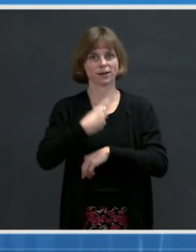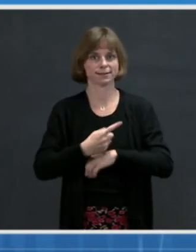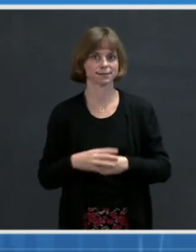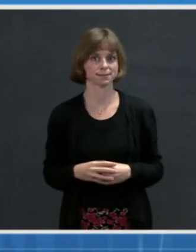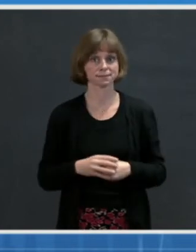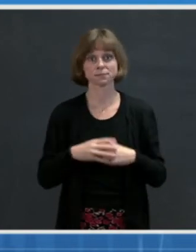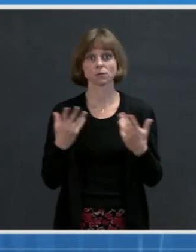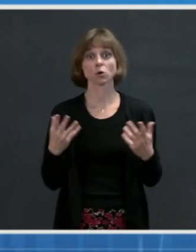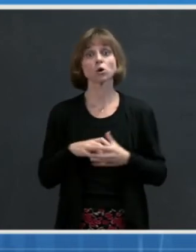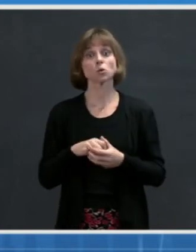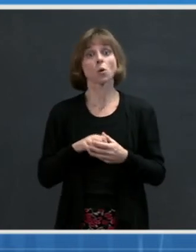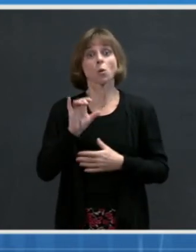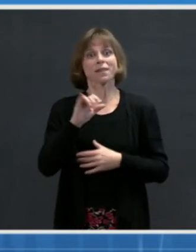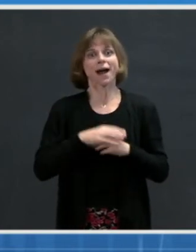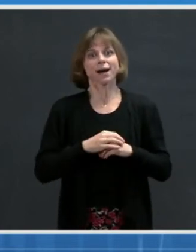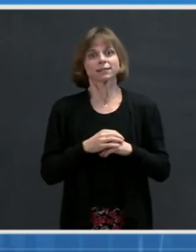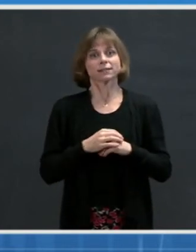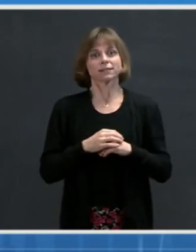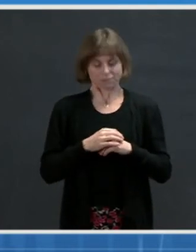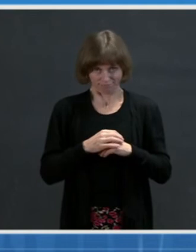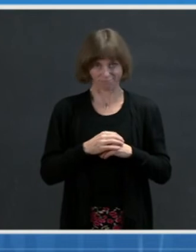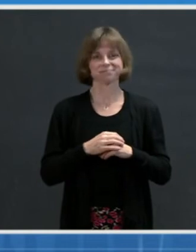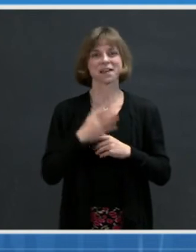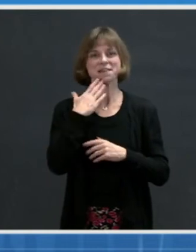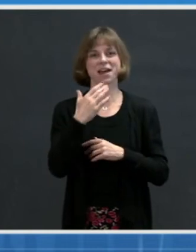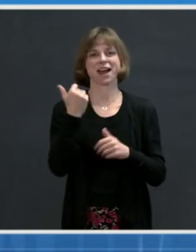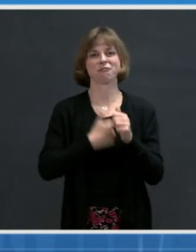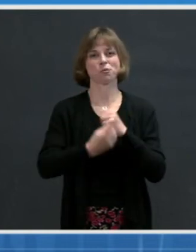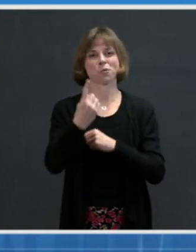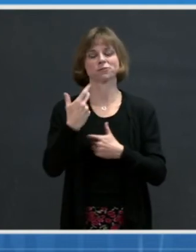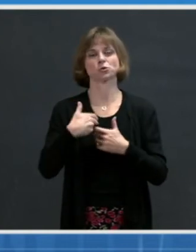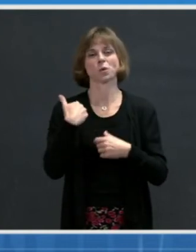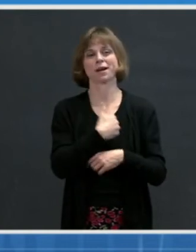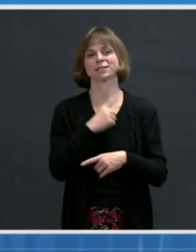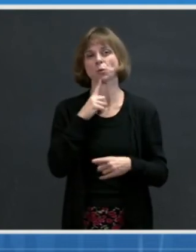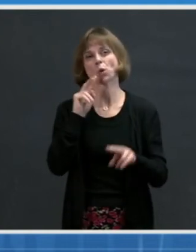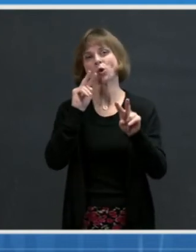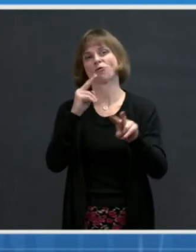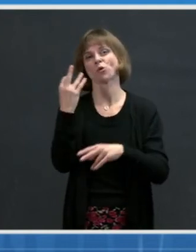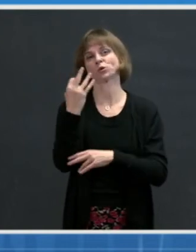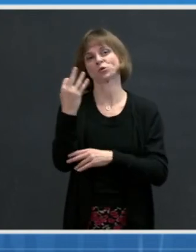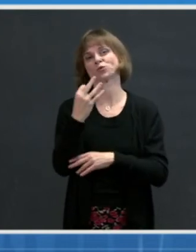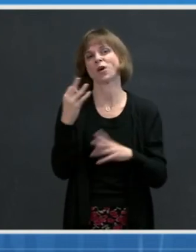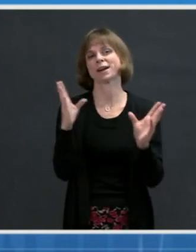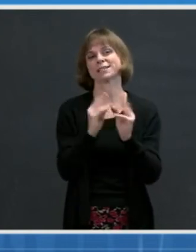So with that, I just want to thank everybody for joining, and we look forward to Friday's session. Thank you.